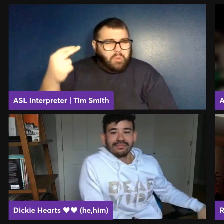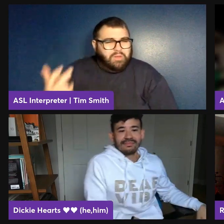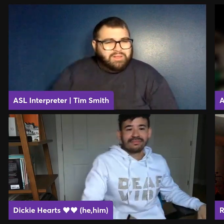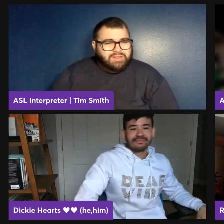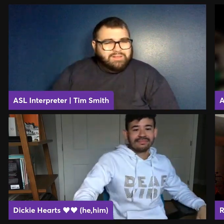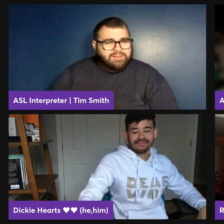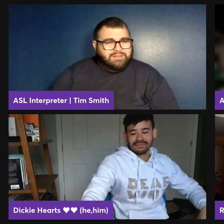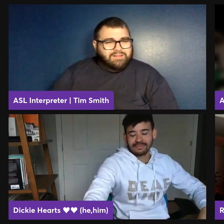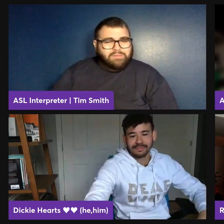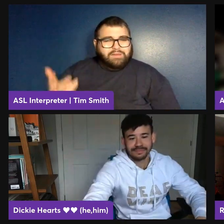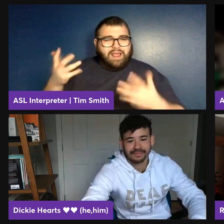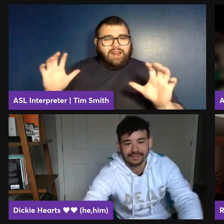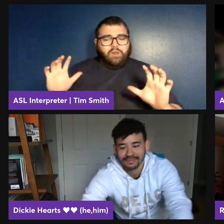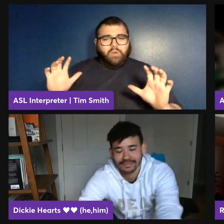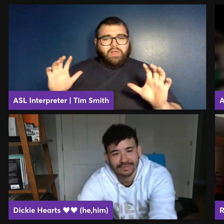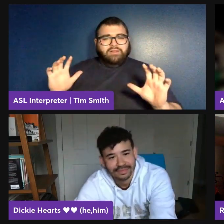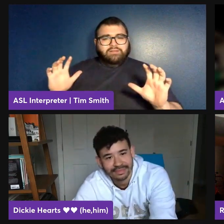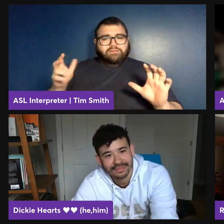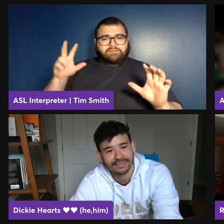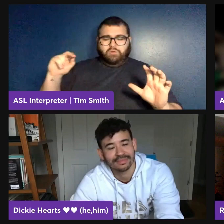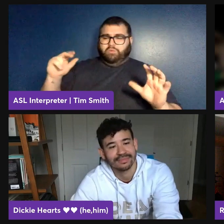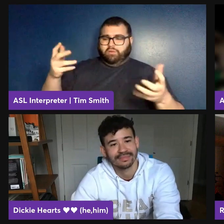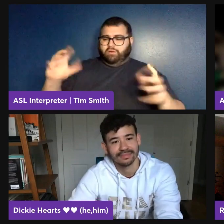be, you know, sort of